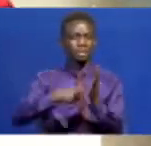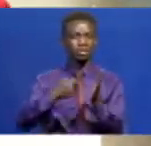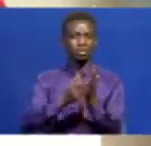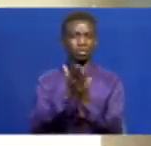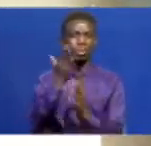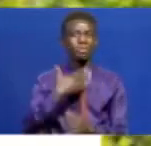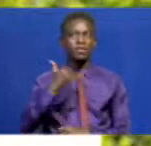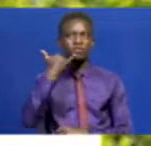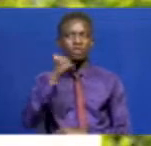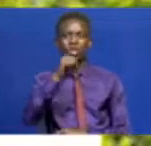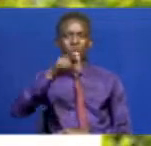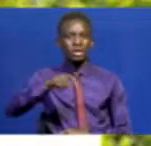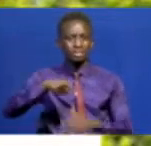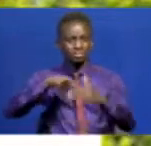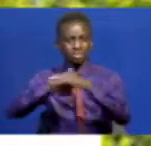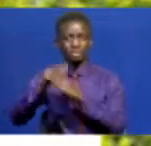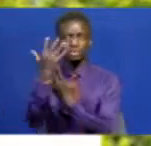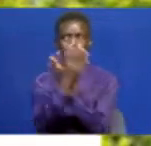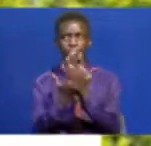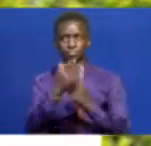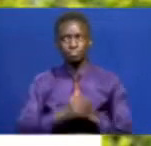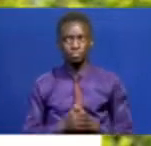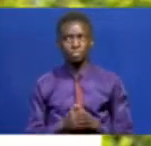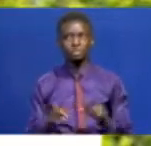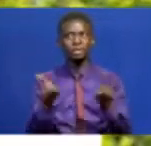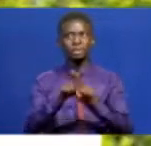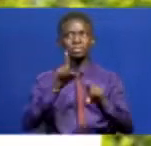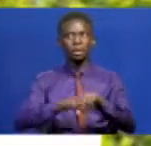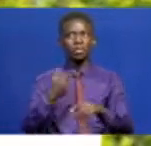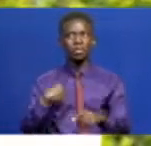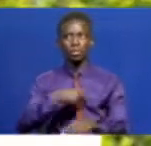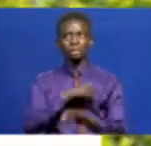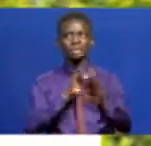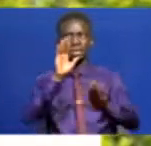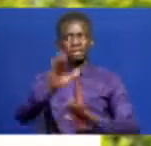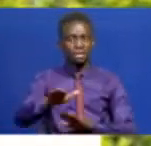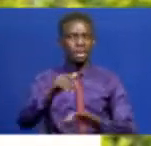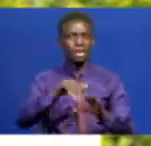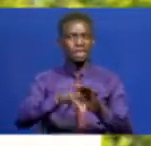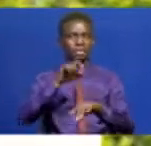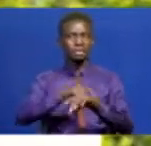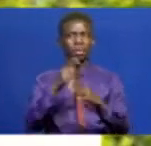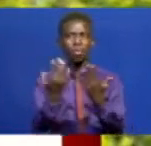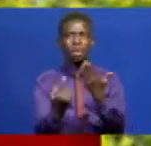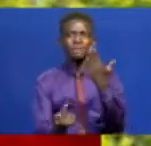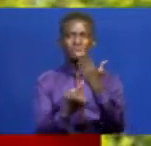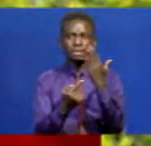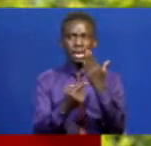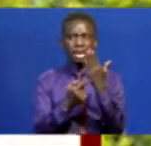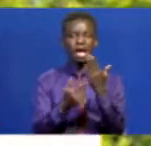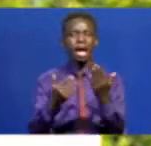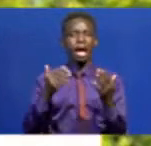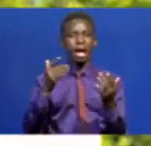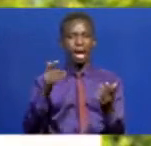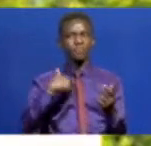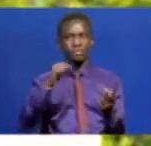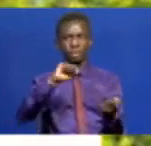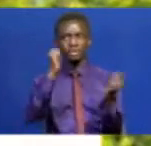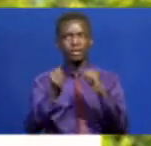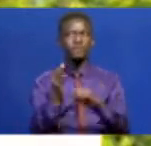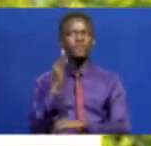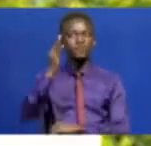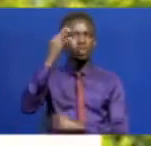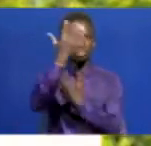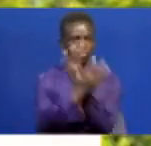ajabidi niende cafe. As we step into an era defined by technology advancements, the future of cyber cafes